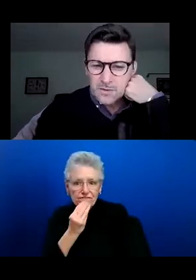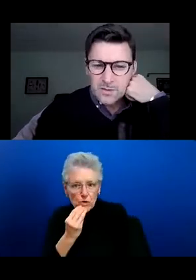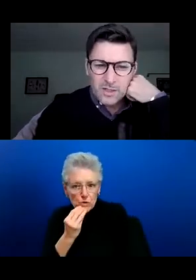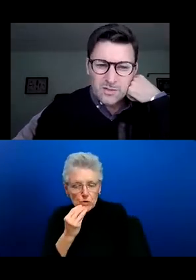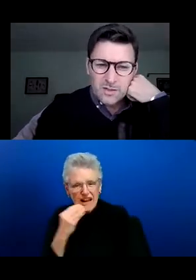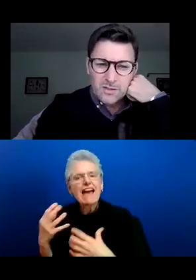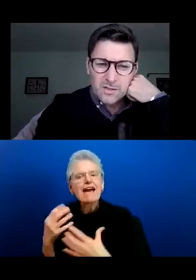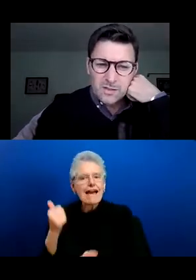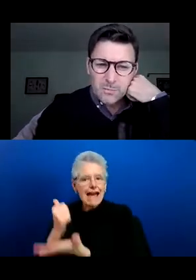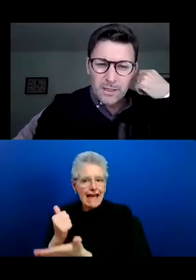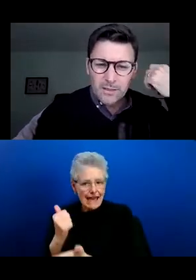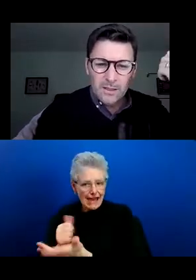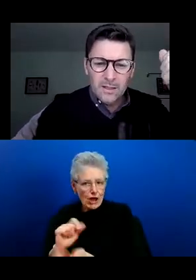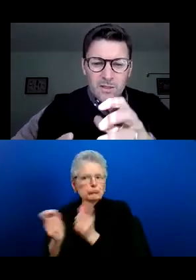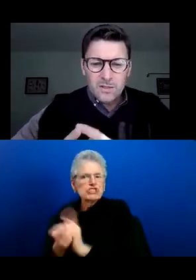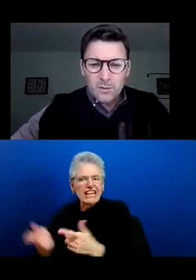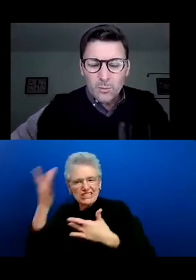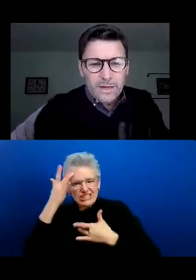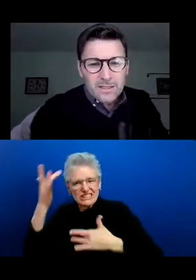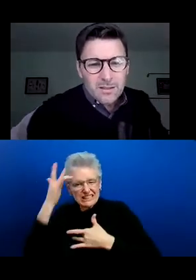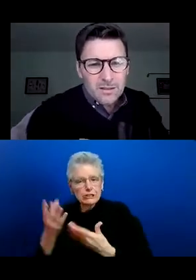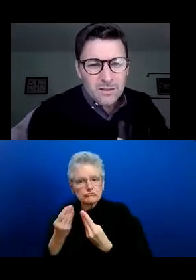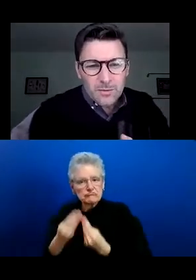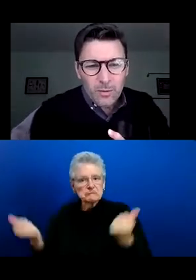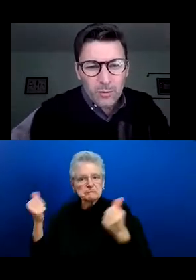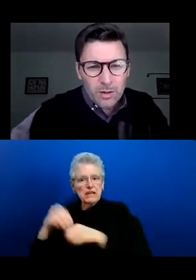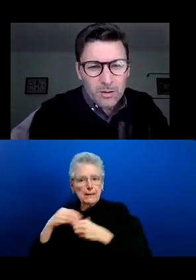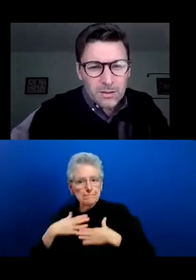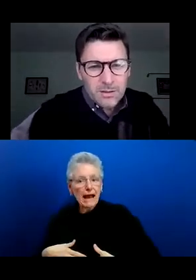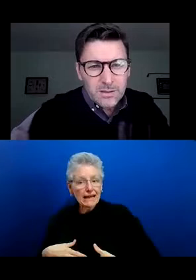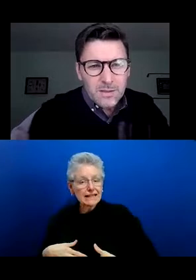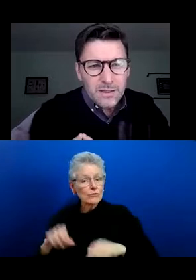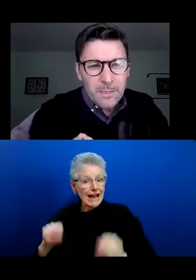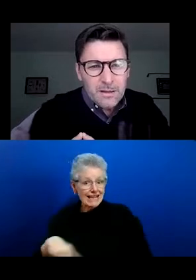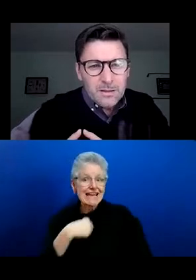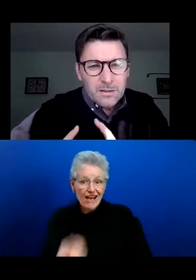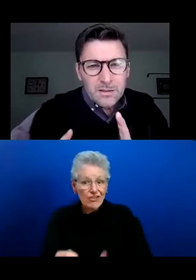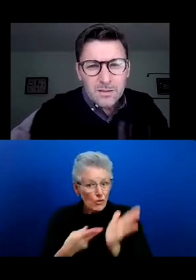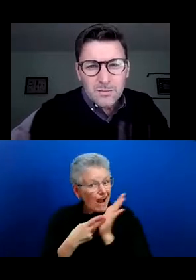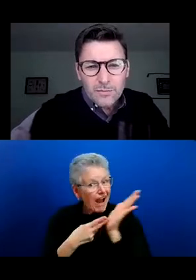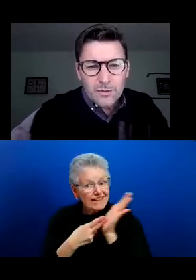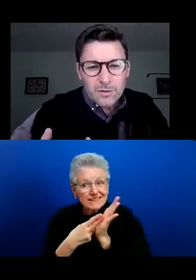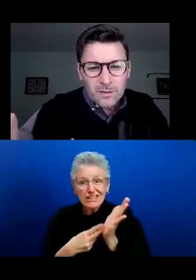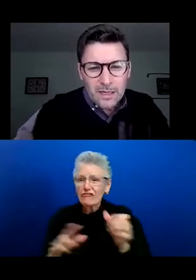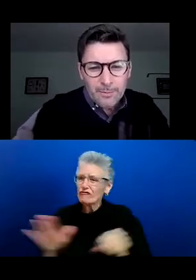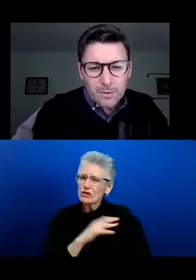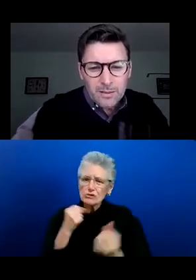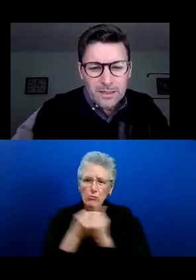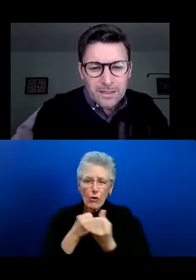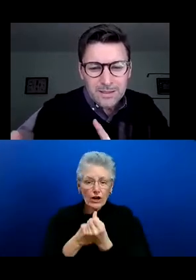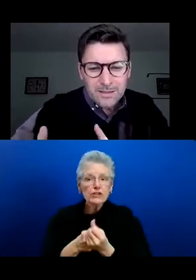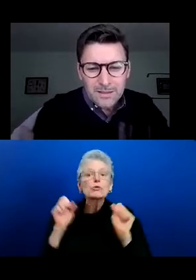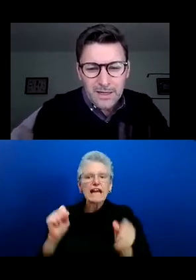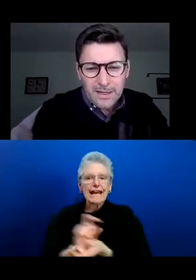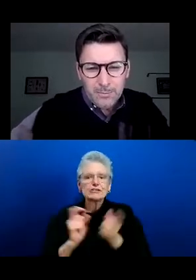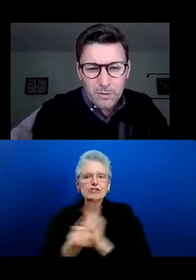be able to change the disease in his body. So what I can tell you wholeheartedly is that disease reversal can happen with